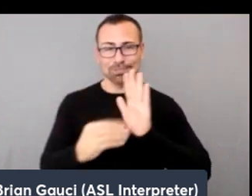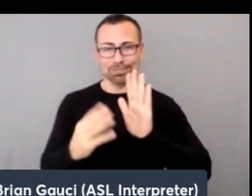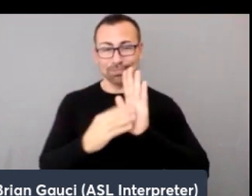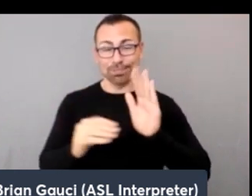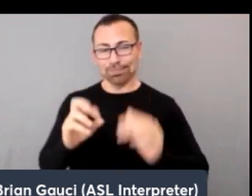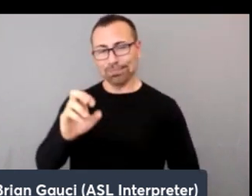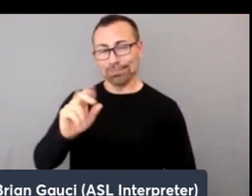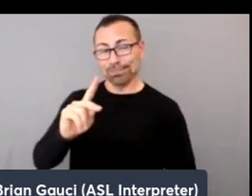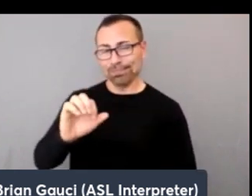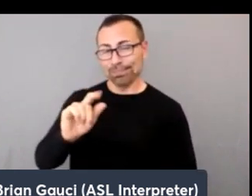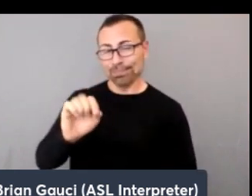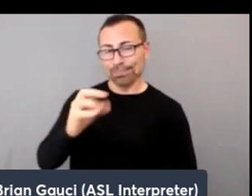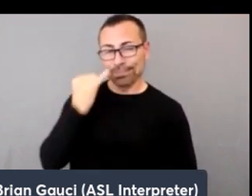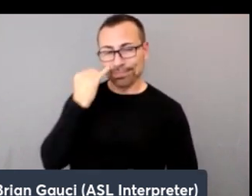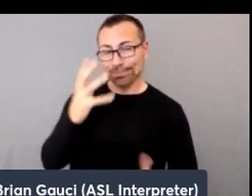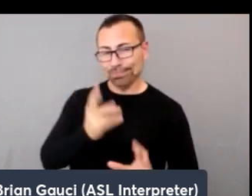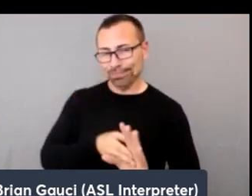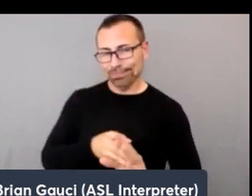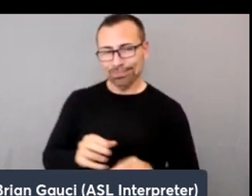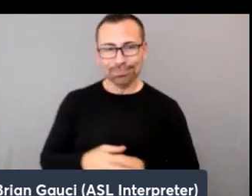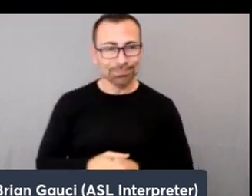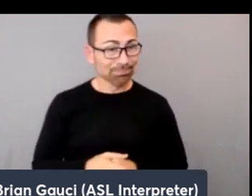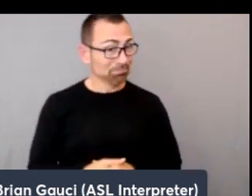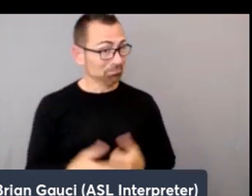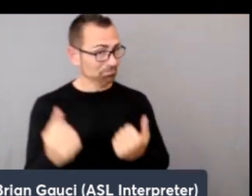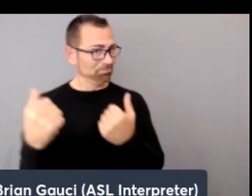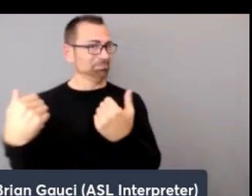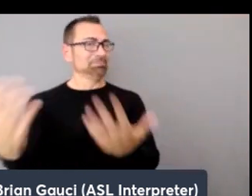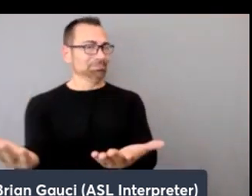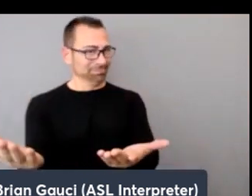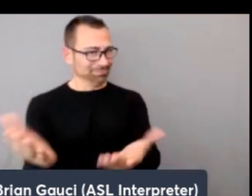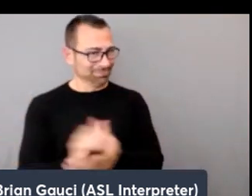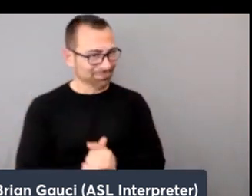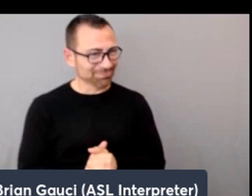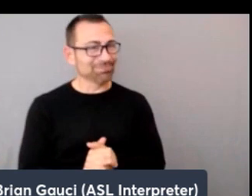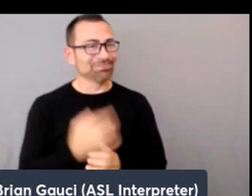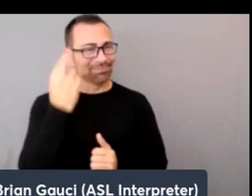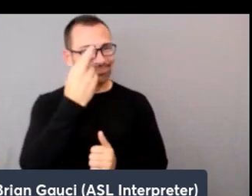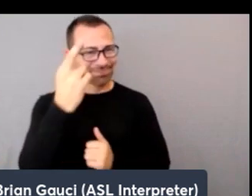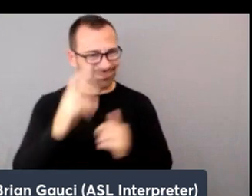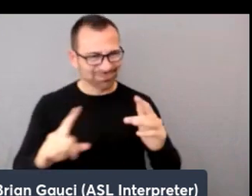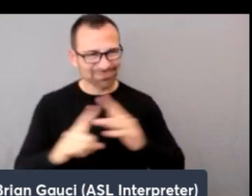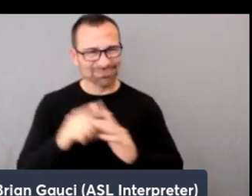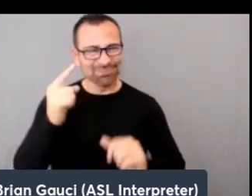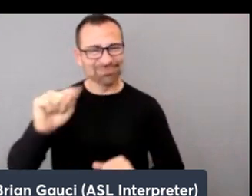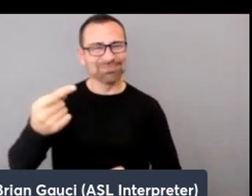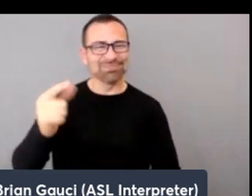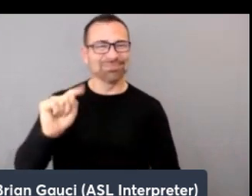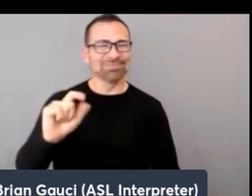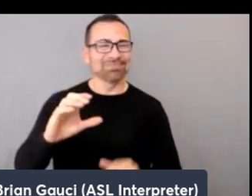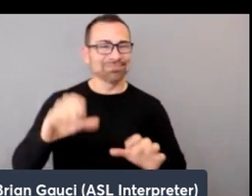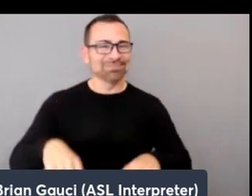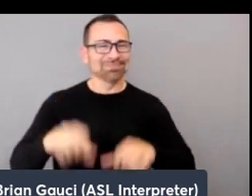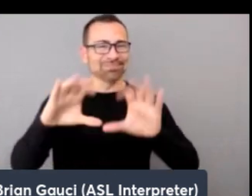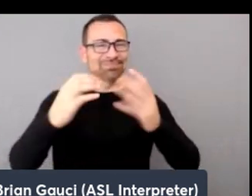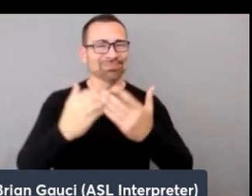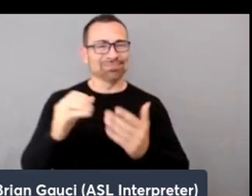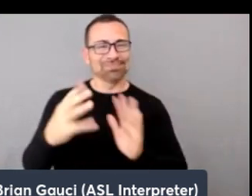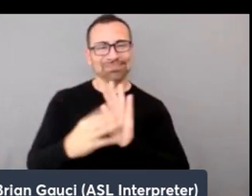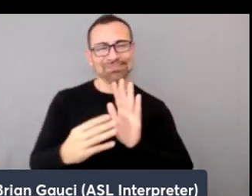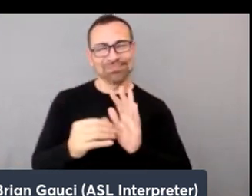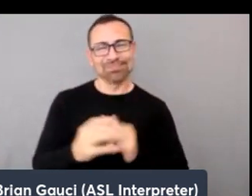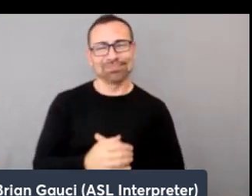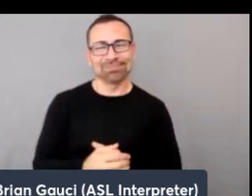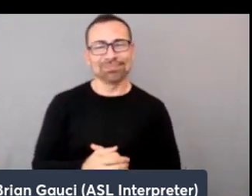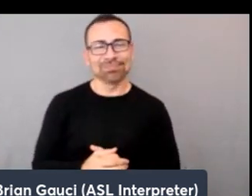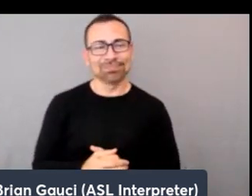join. Okay, there you go. There's a reason to go to GTC, take the Replicator class. Yeah, Nyla, there's also a